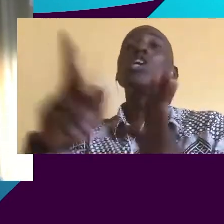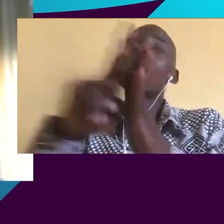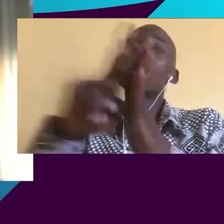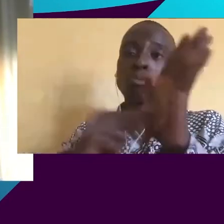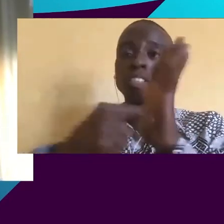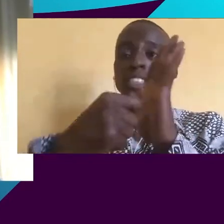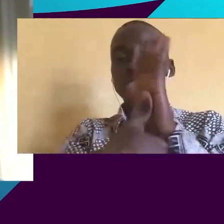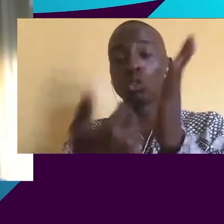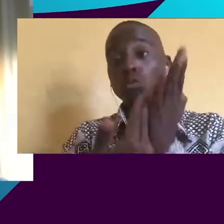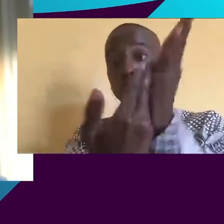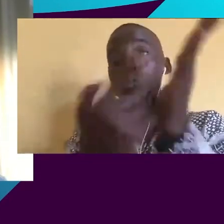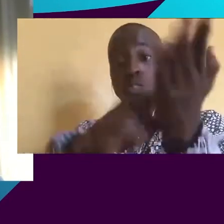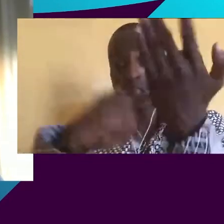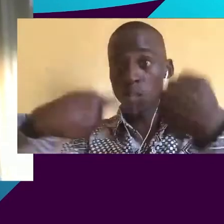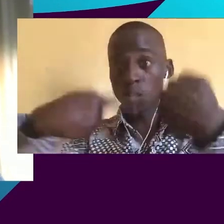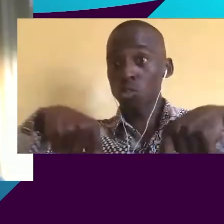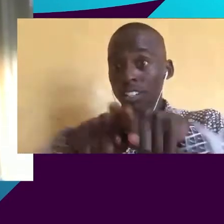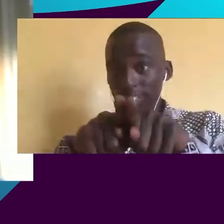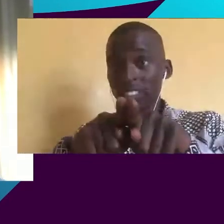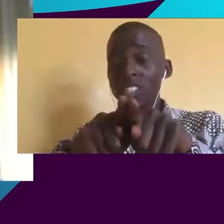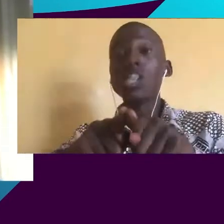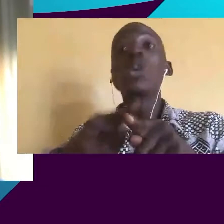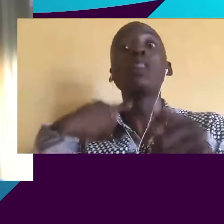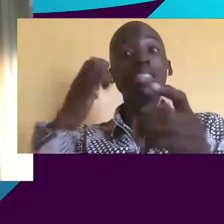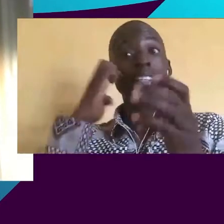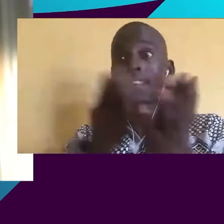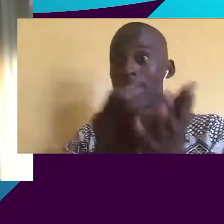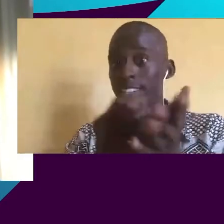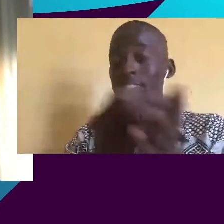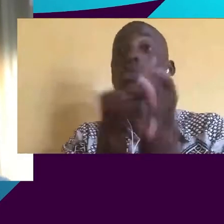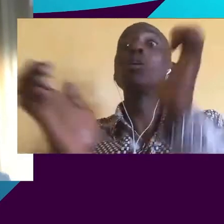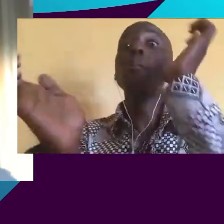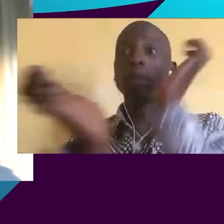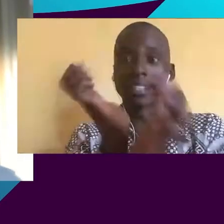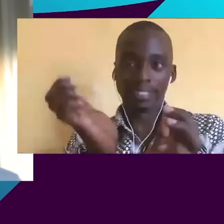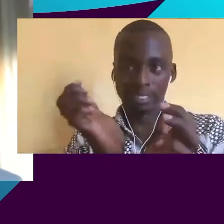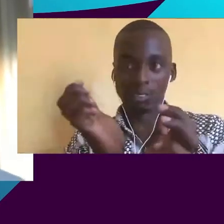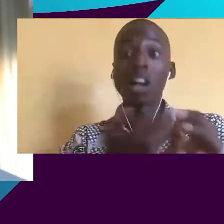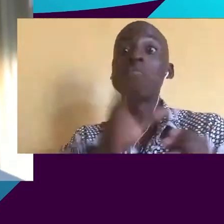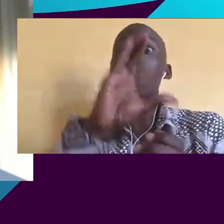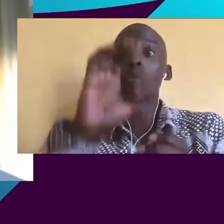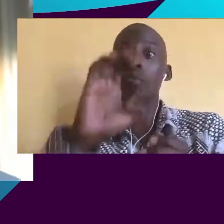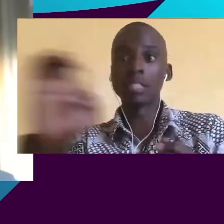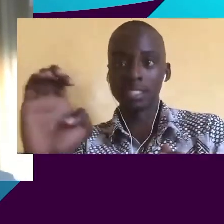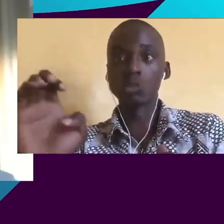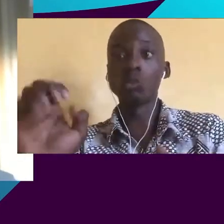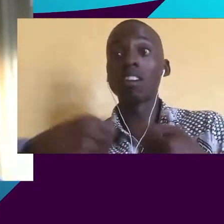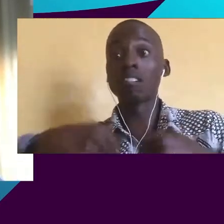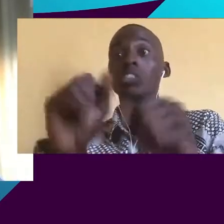us with concrete evidence, we punish. We have committees that really take action and punish.